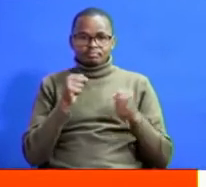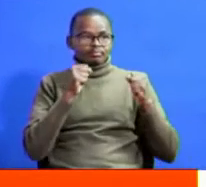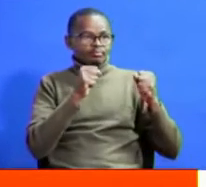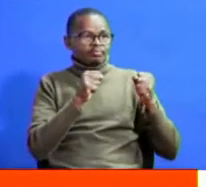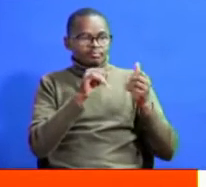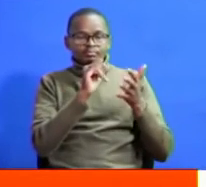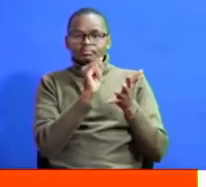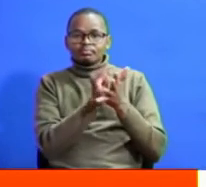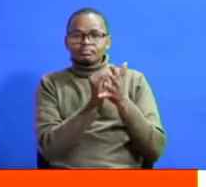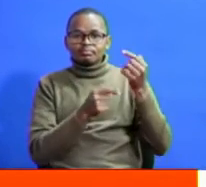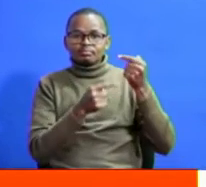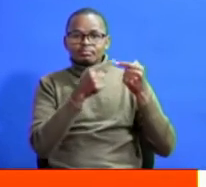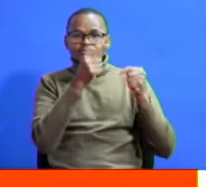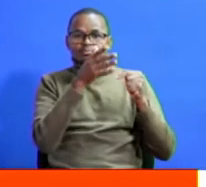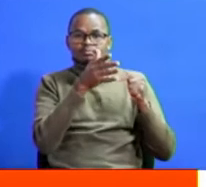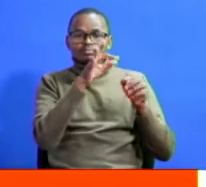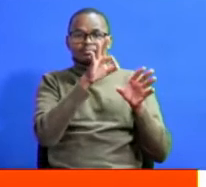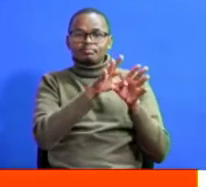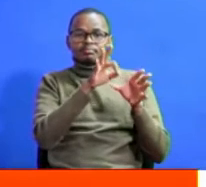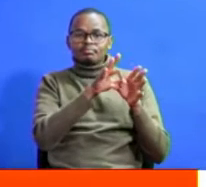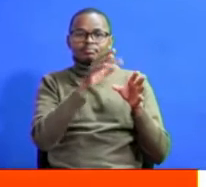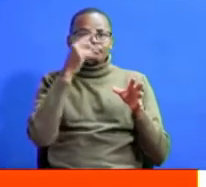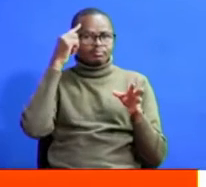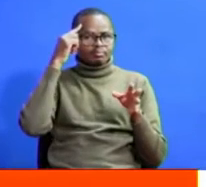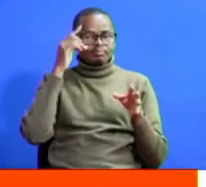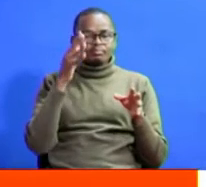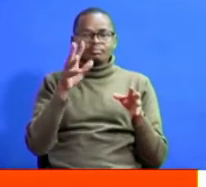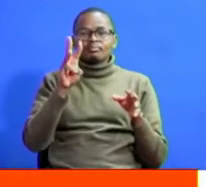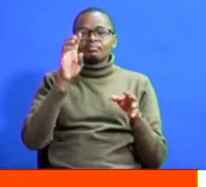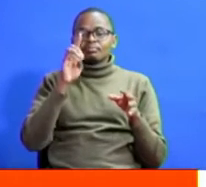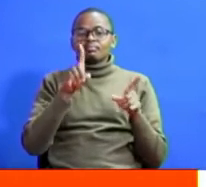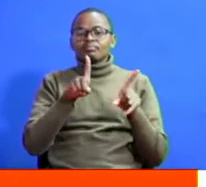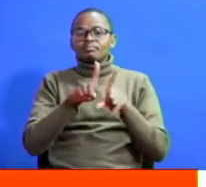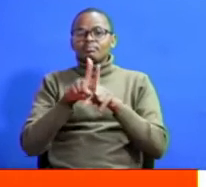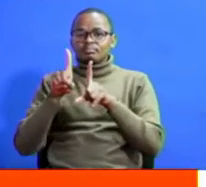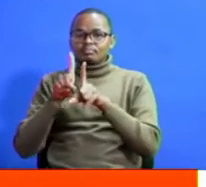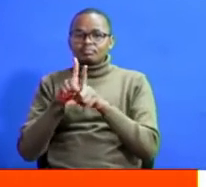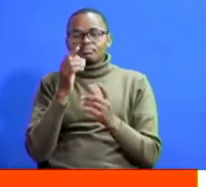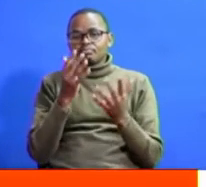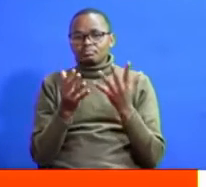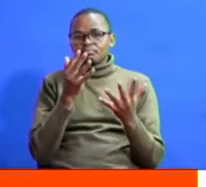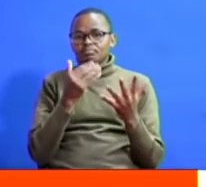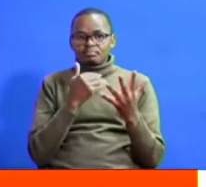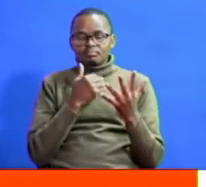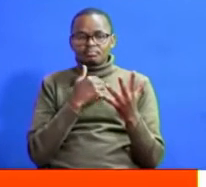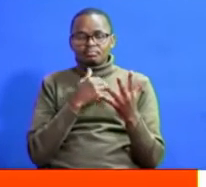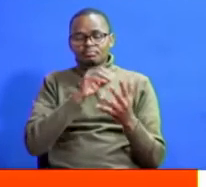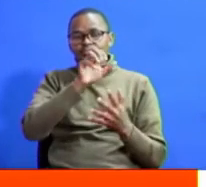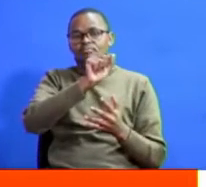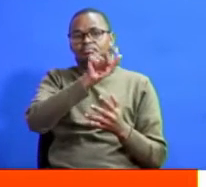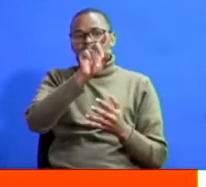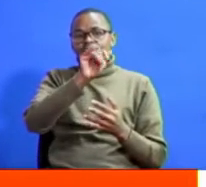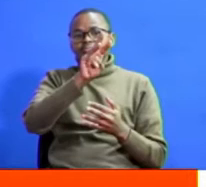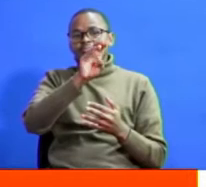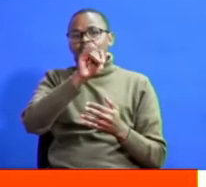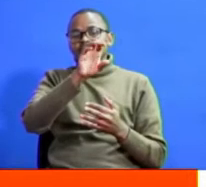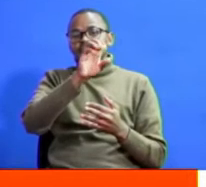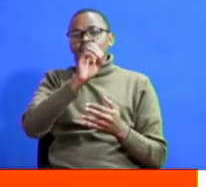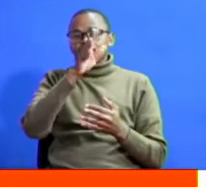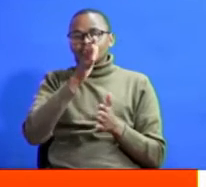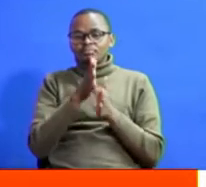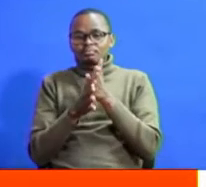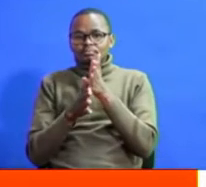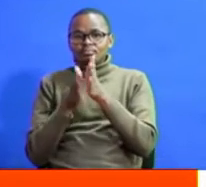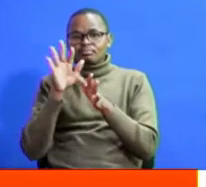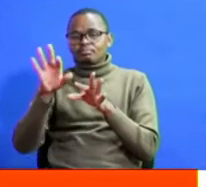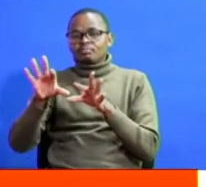they are going to clinch this post. Don't you think this would probably hunt the Azimio side, the strategies that